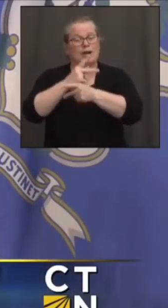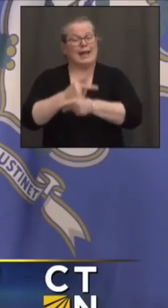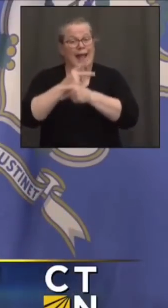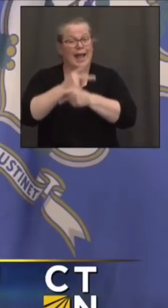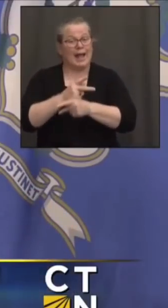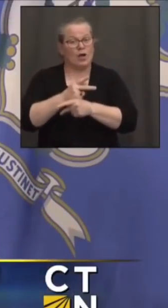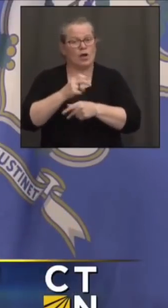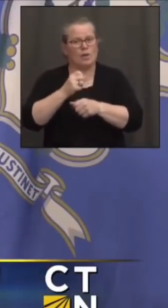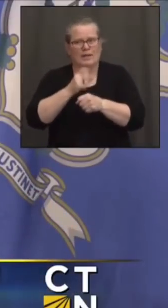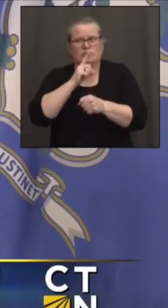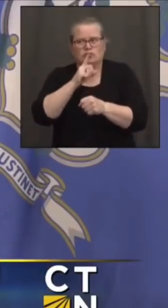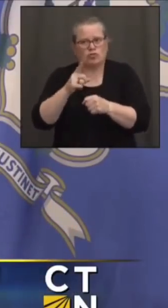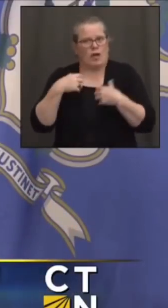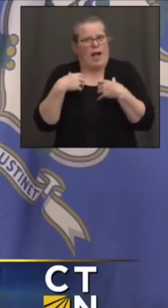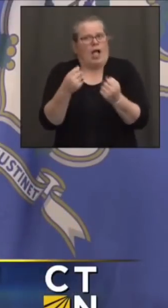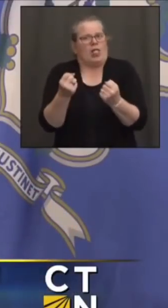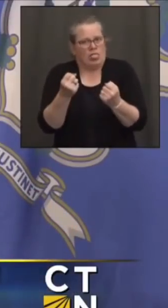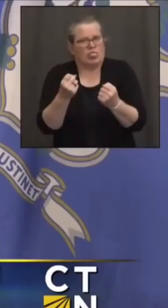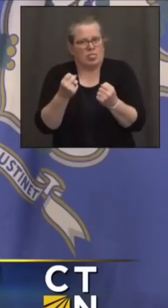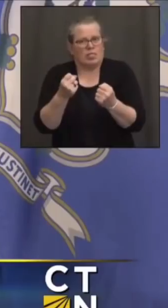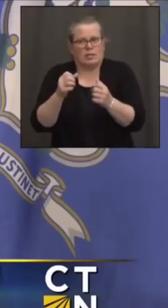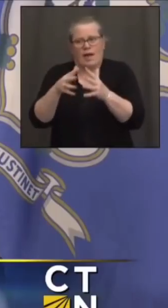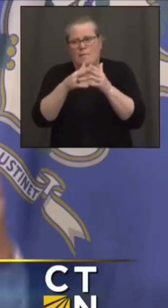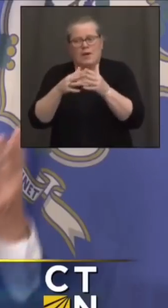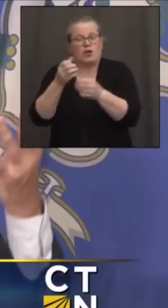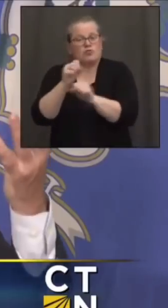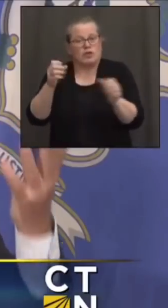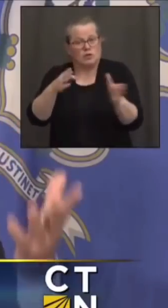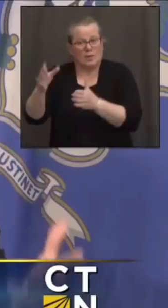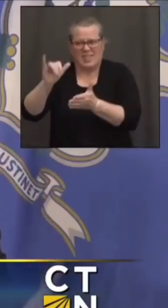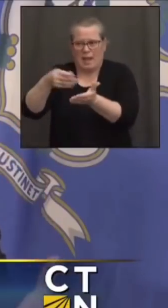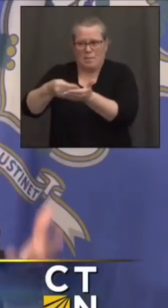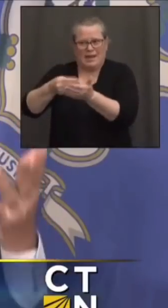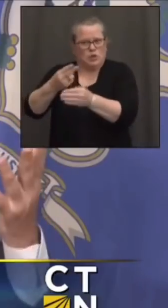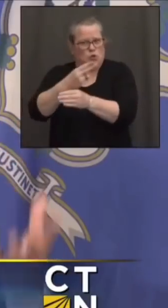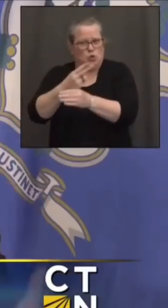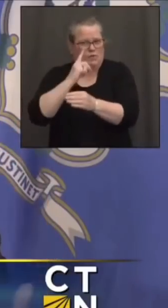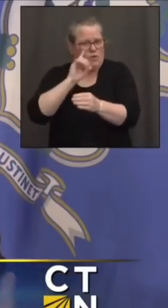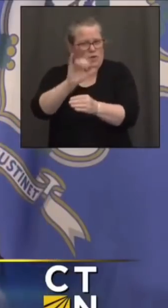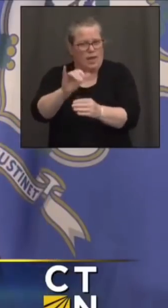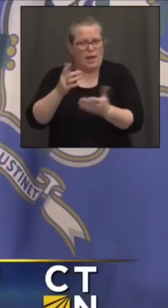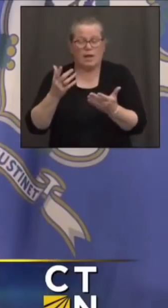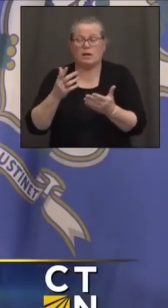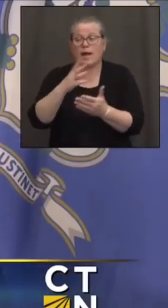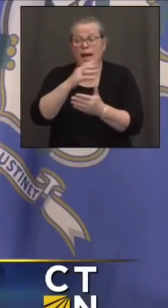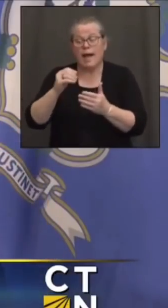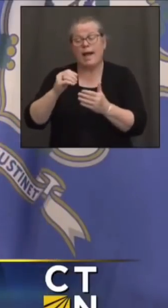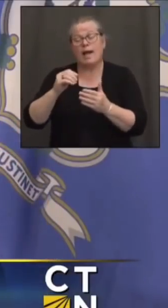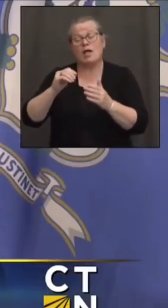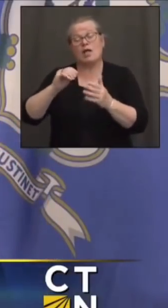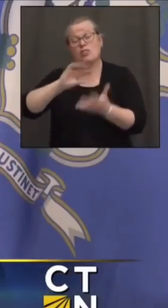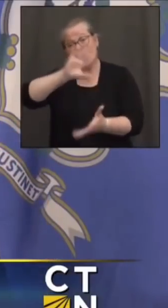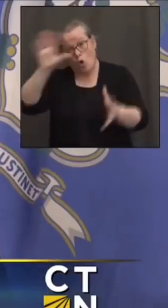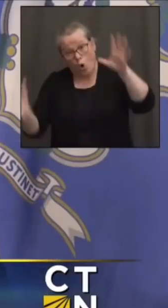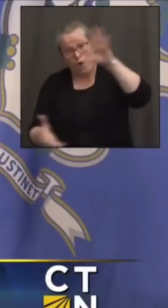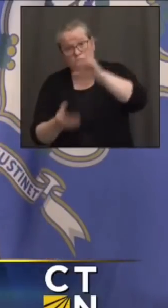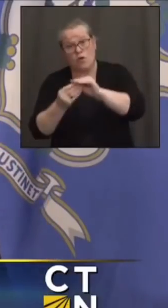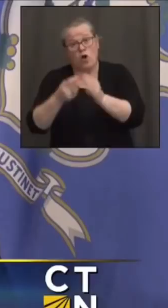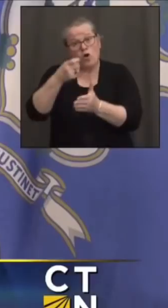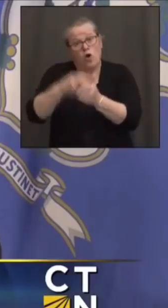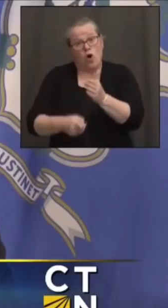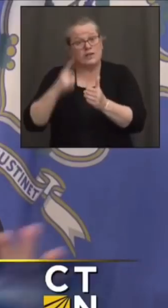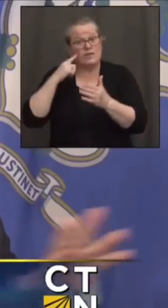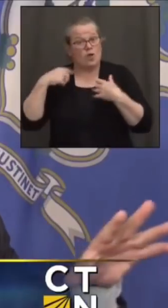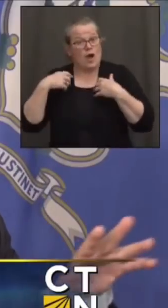Rescue Plan money in place to do everything we can there. And we're going to bring down the overall cost of health care, starting with pharmaceuticals.